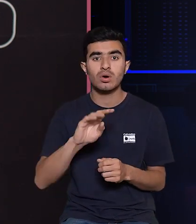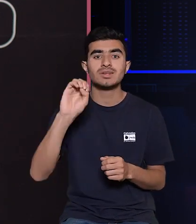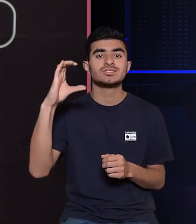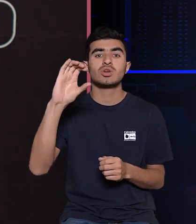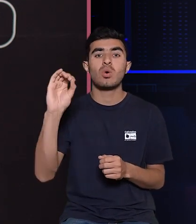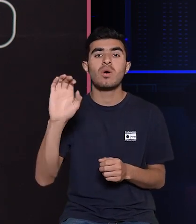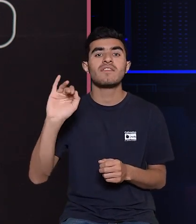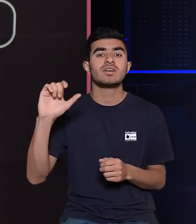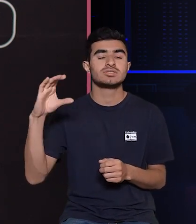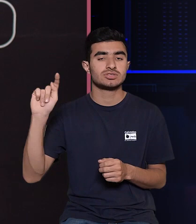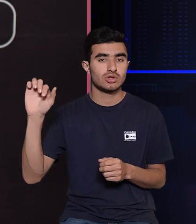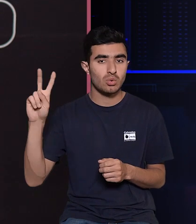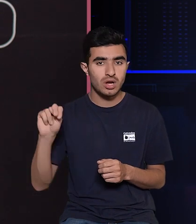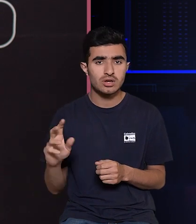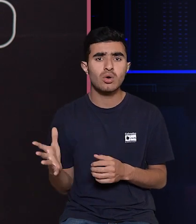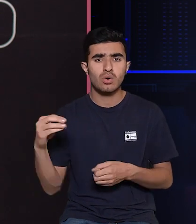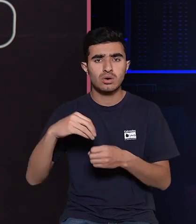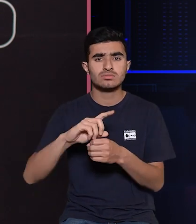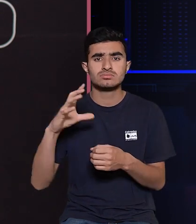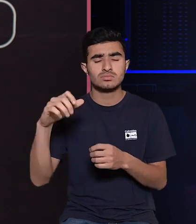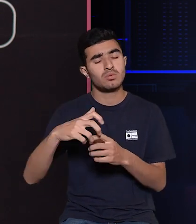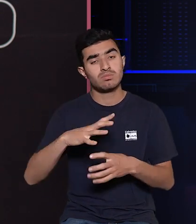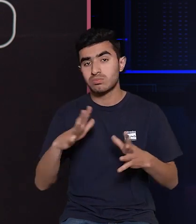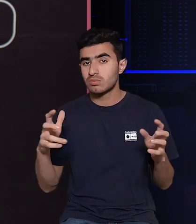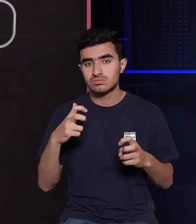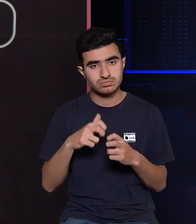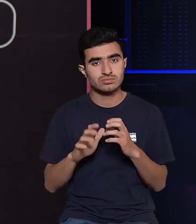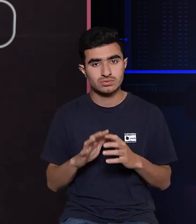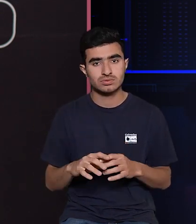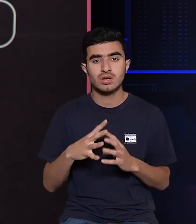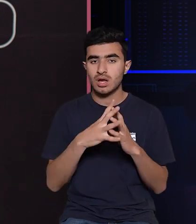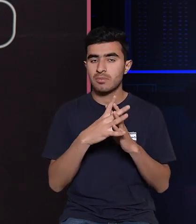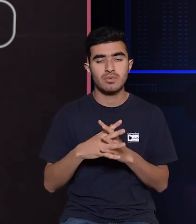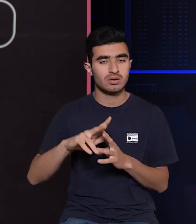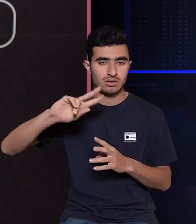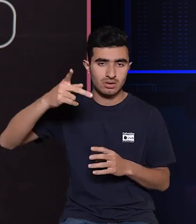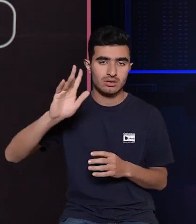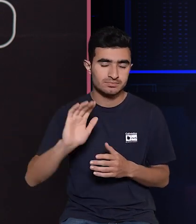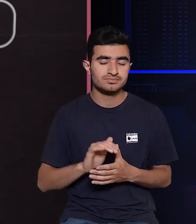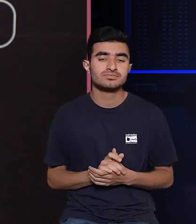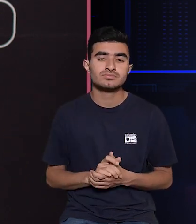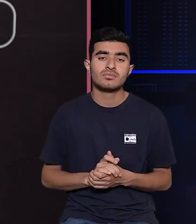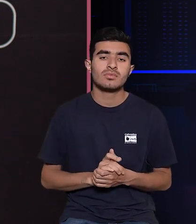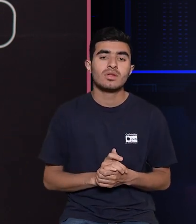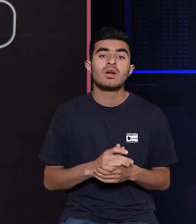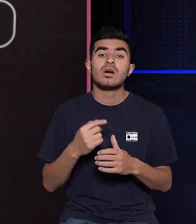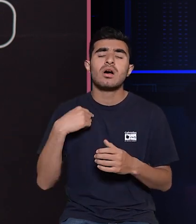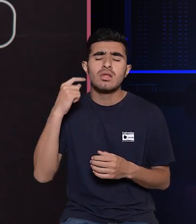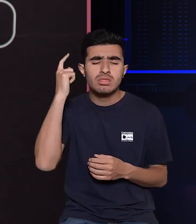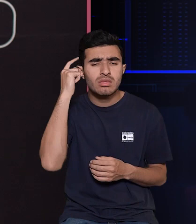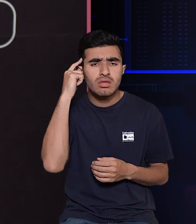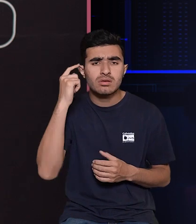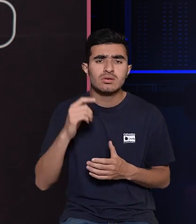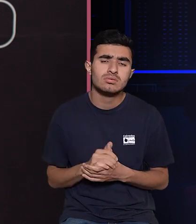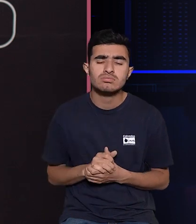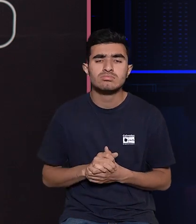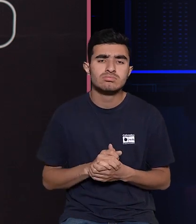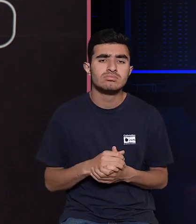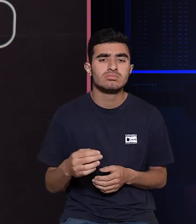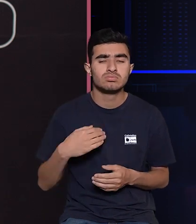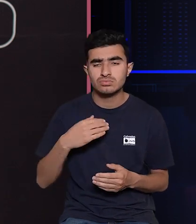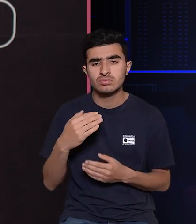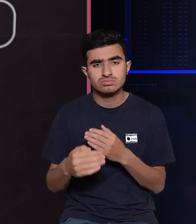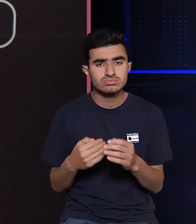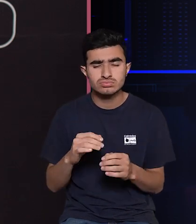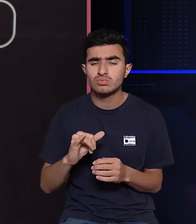a little bit about science fiction and climate change and the threat of it, and something called eco-fiction or eco-fiction, which is becoming a big thing